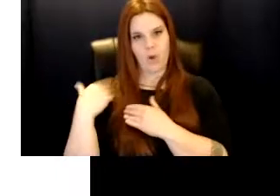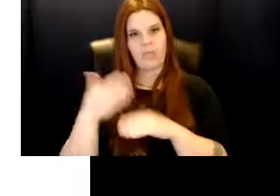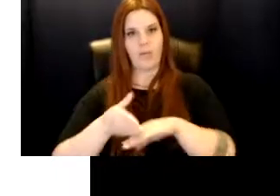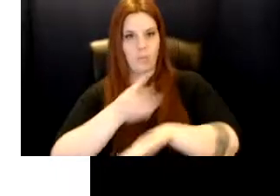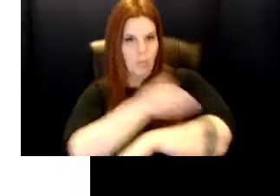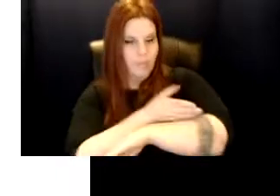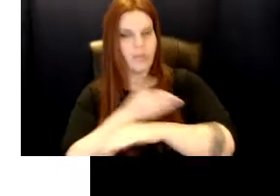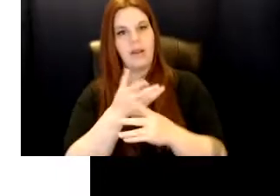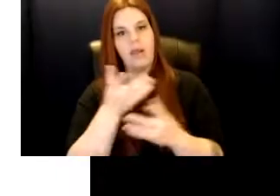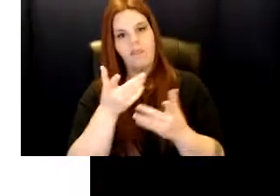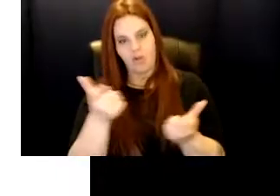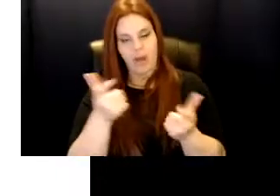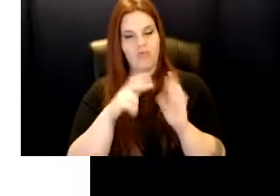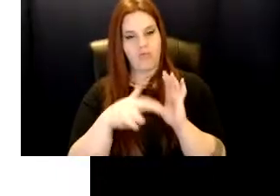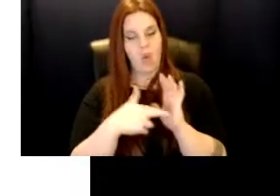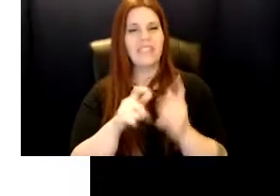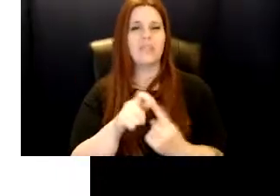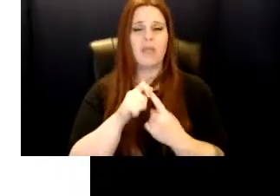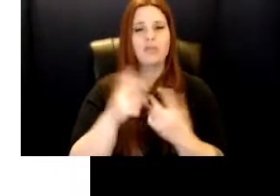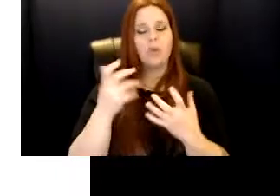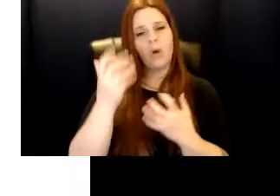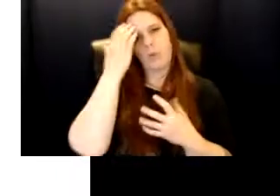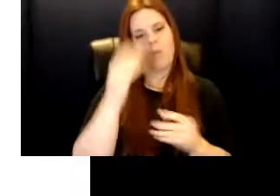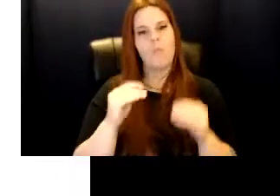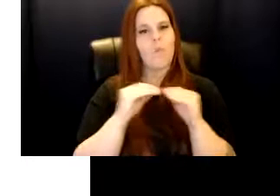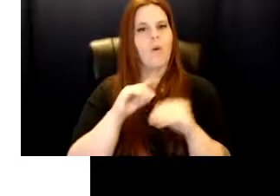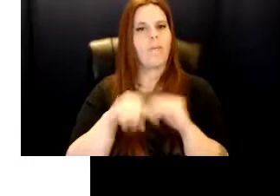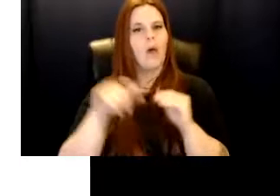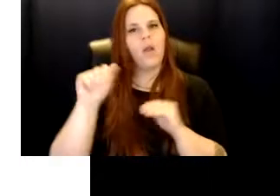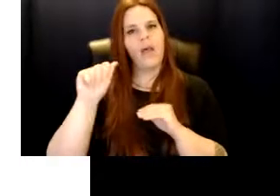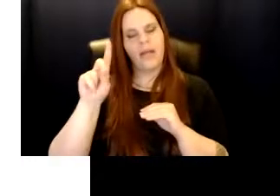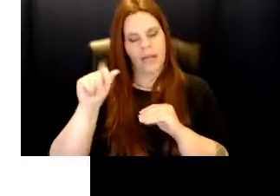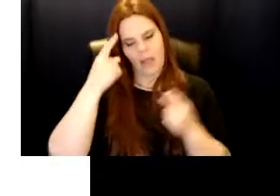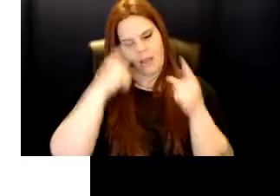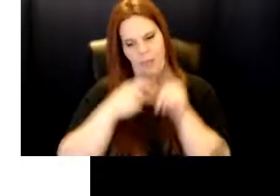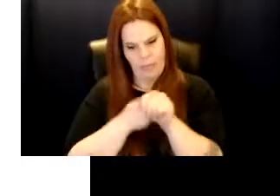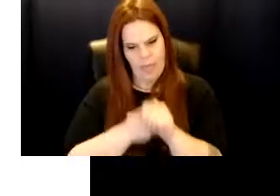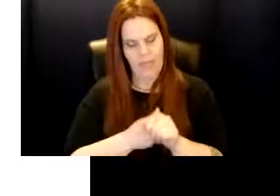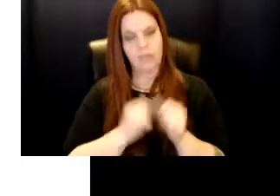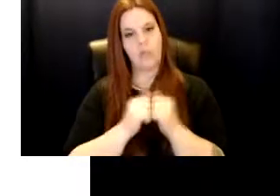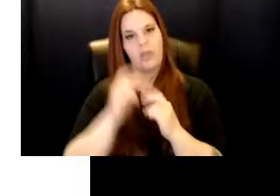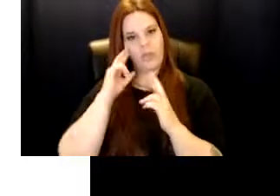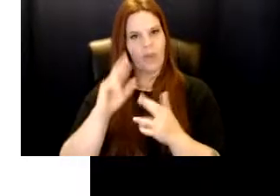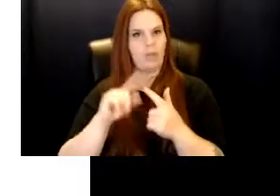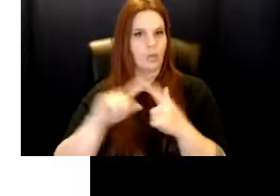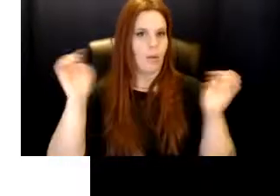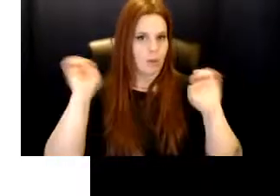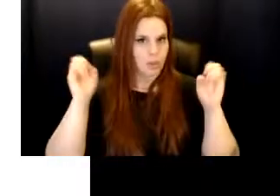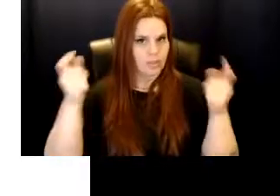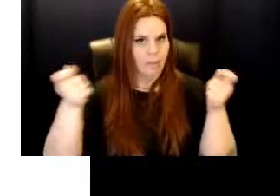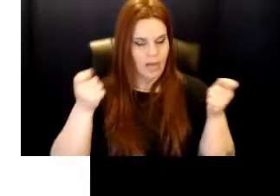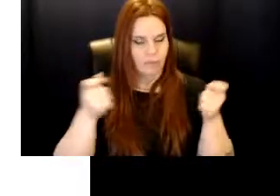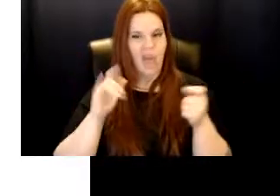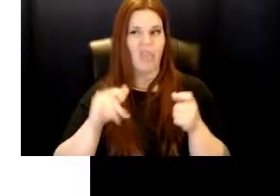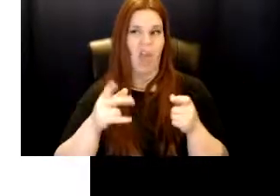much greater role. They especially want to know more about ADA compliance with respect to emergency management, and that